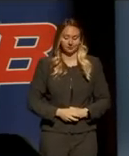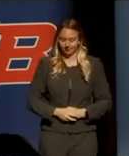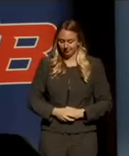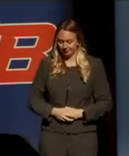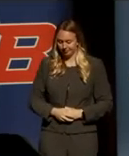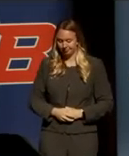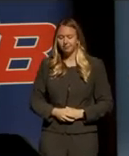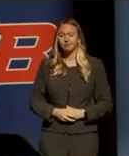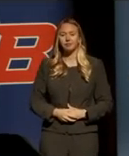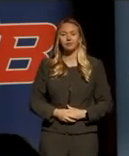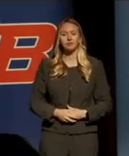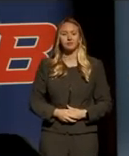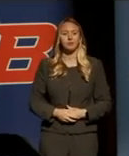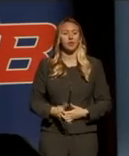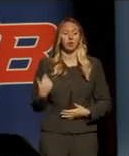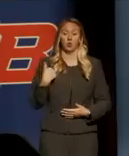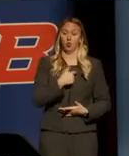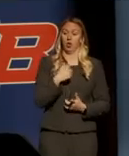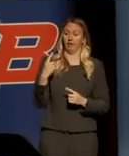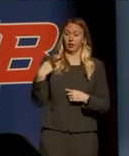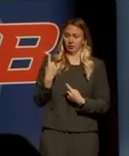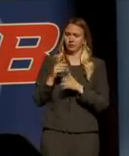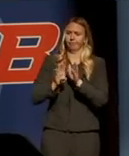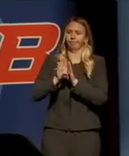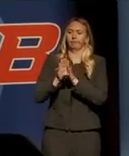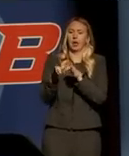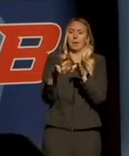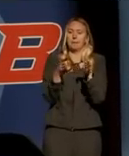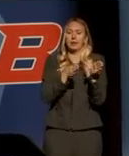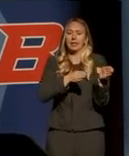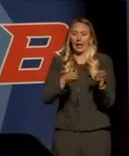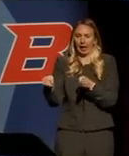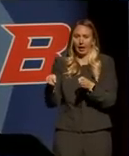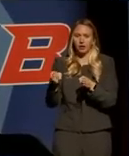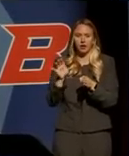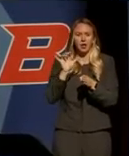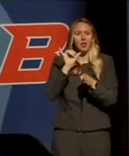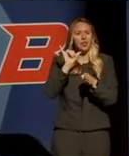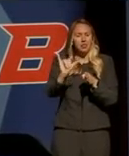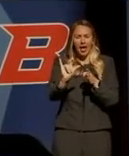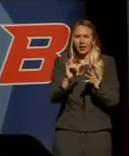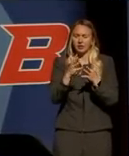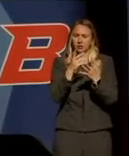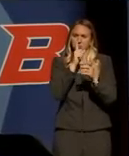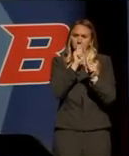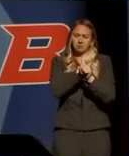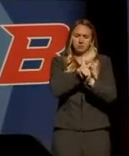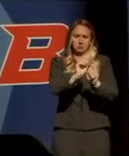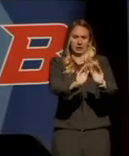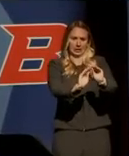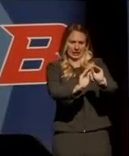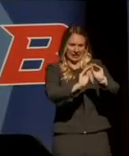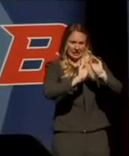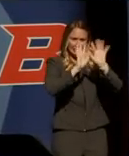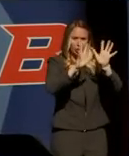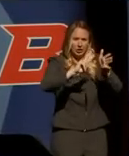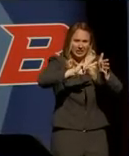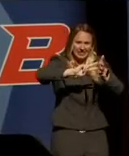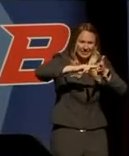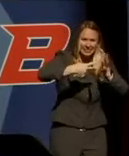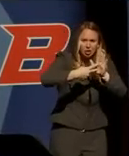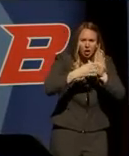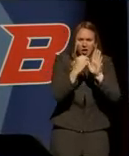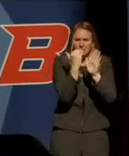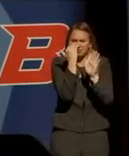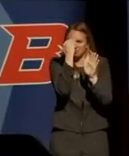We've built a plan that thinks explicitly, consciously, and intentionally about how we ensure